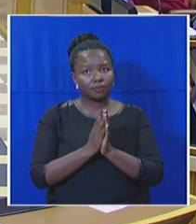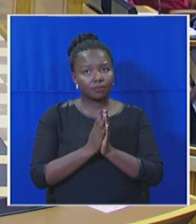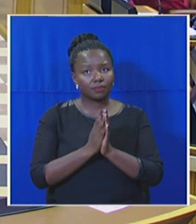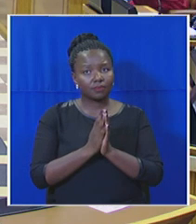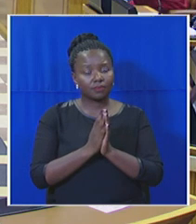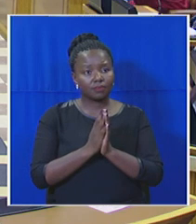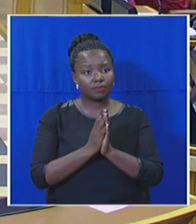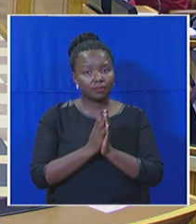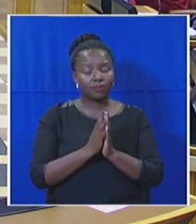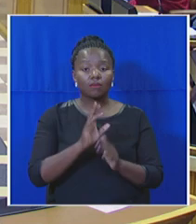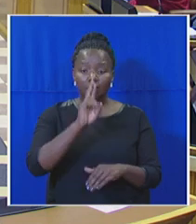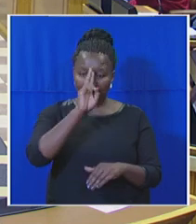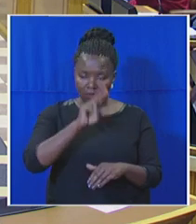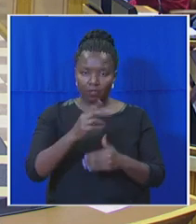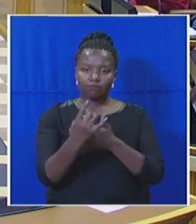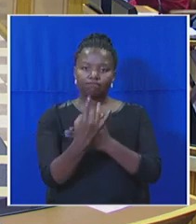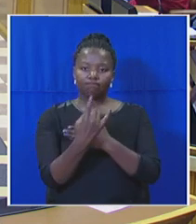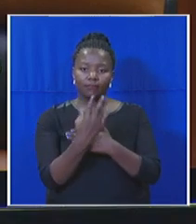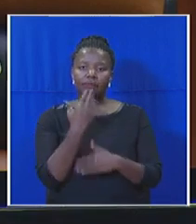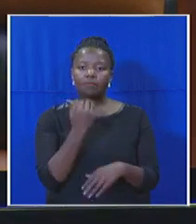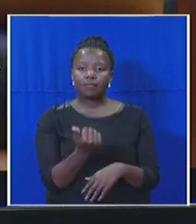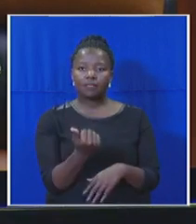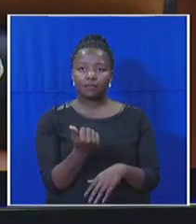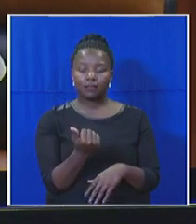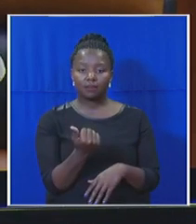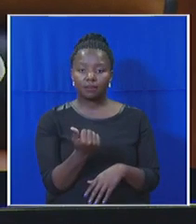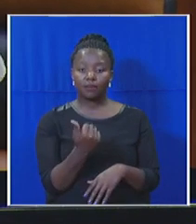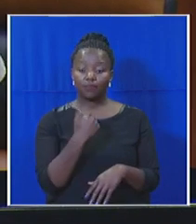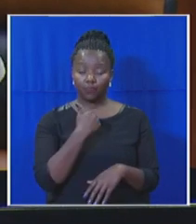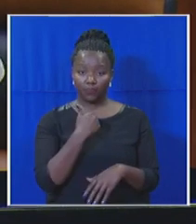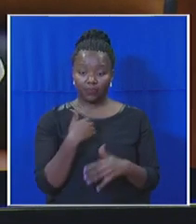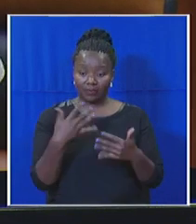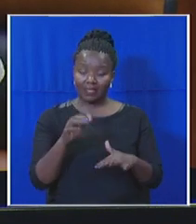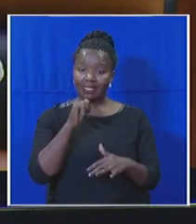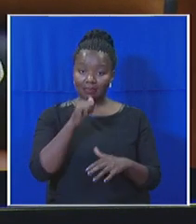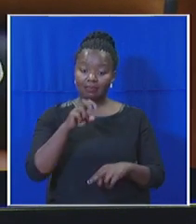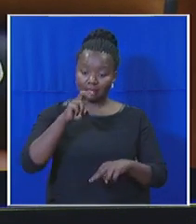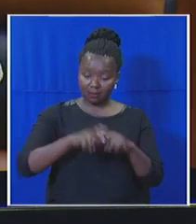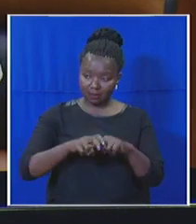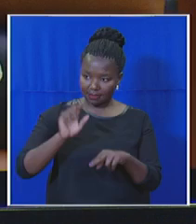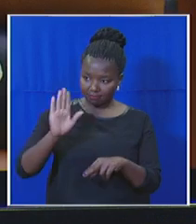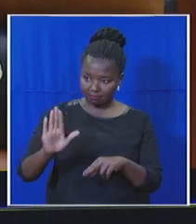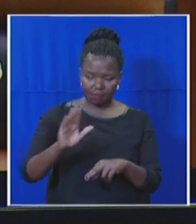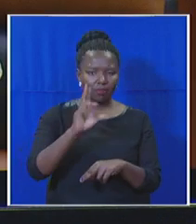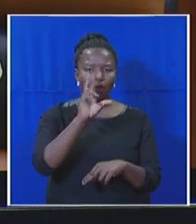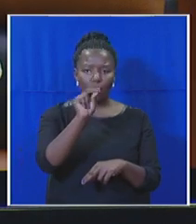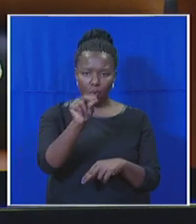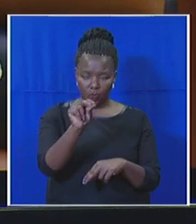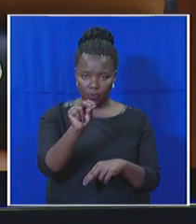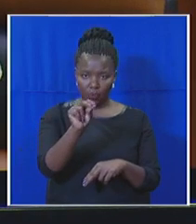Honorable, No, but can I get guidance from you? my The guidance question- is the that you question- should the take que- your seat. No, the question that I need to check.